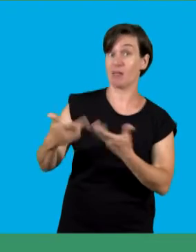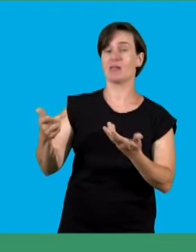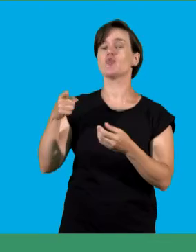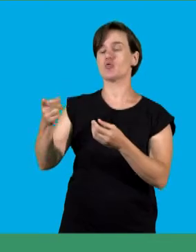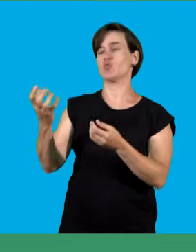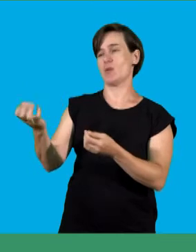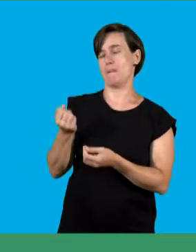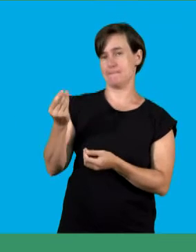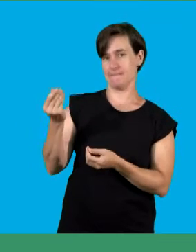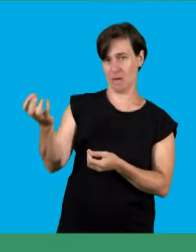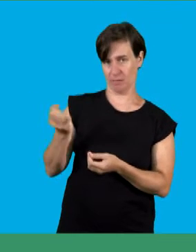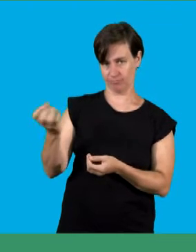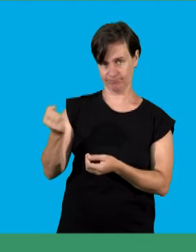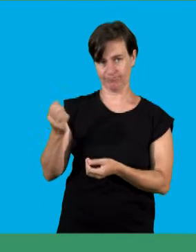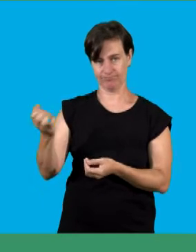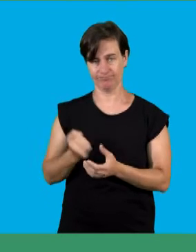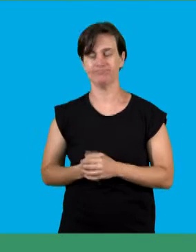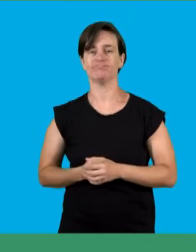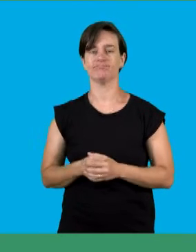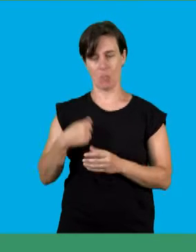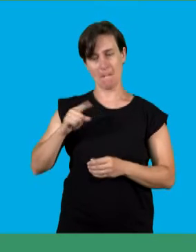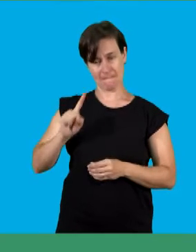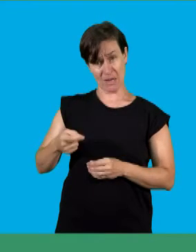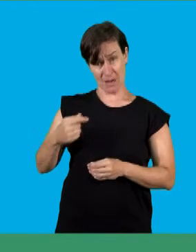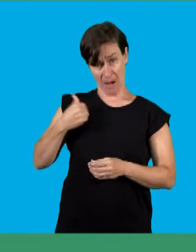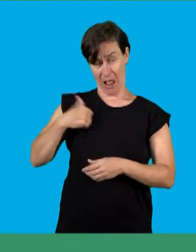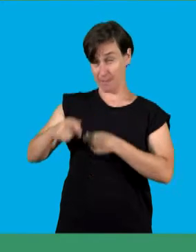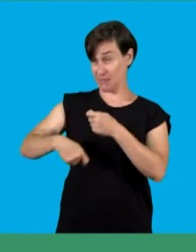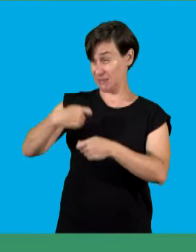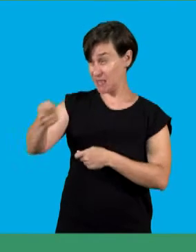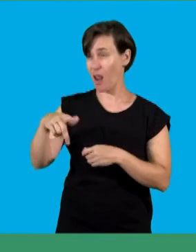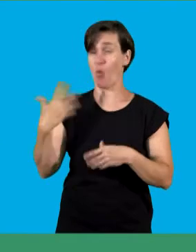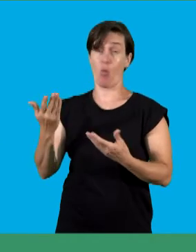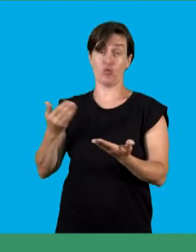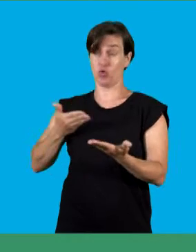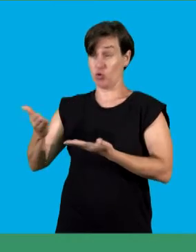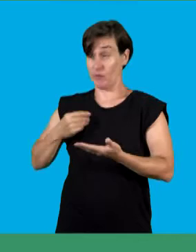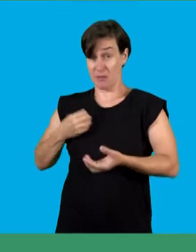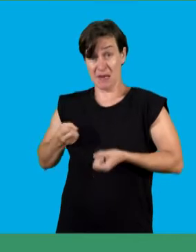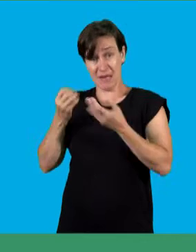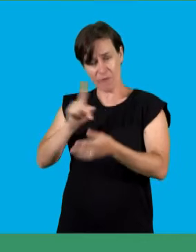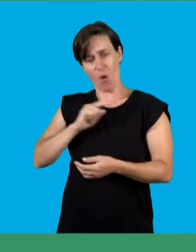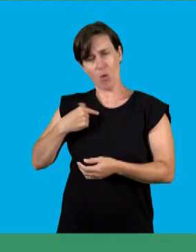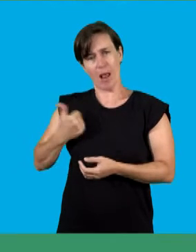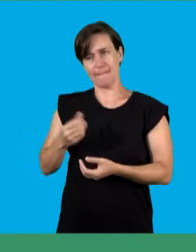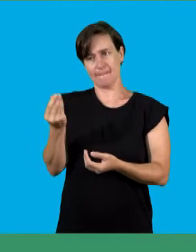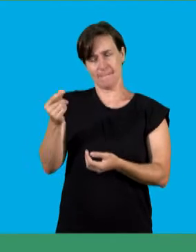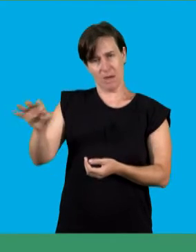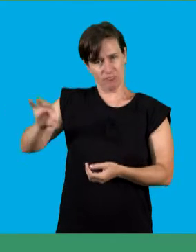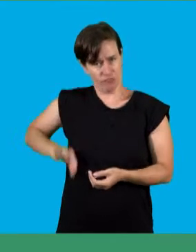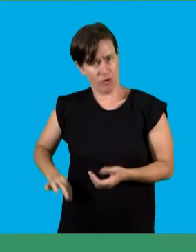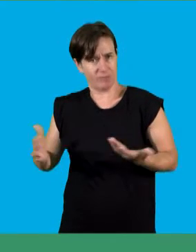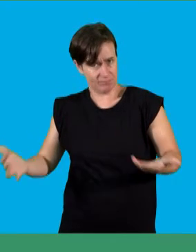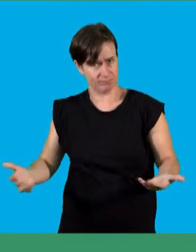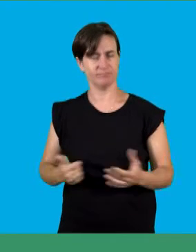income. Right, keyword, earning an income. At the end of the day, you are selling something or you're providing a service so that you can earn